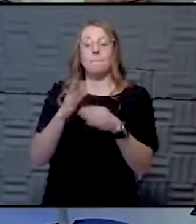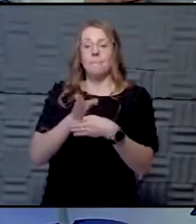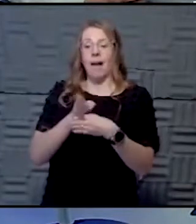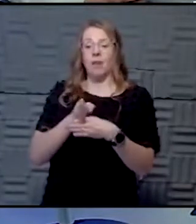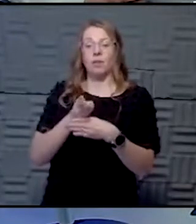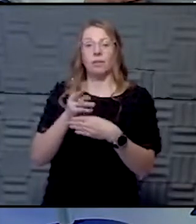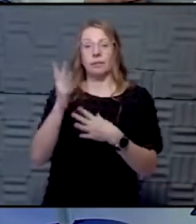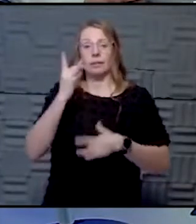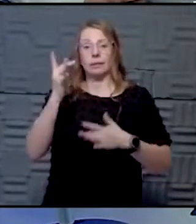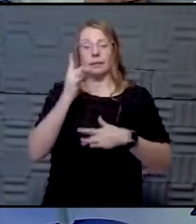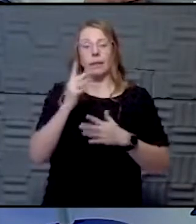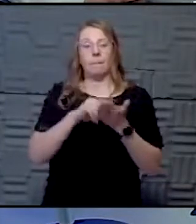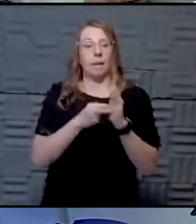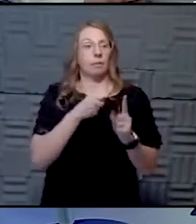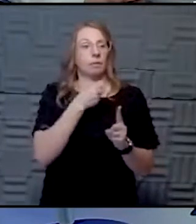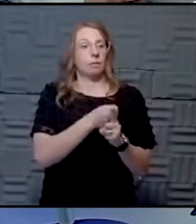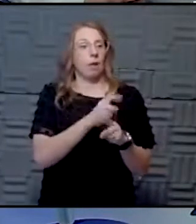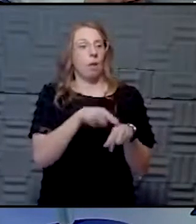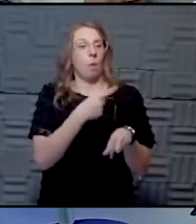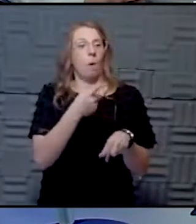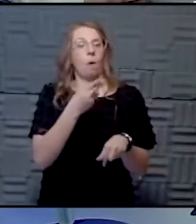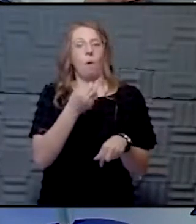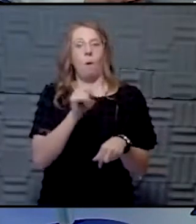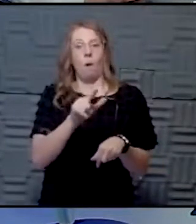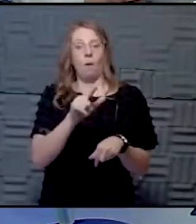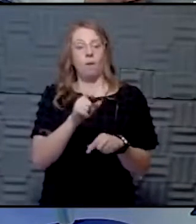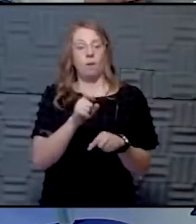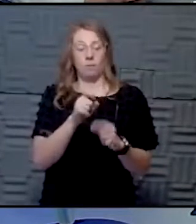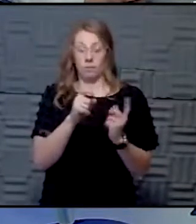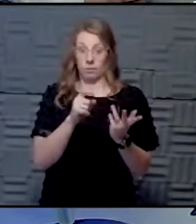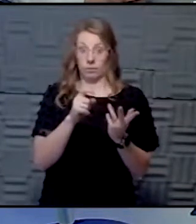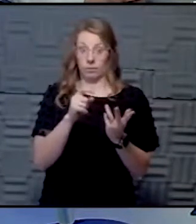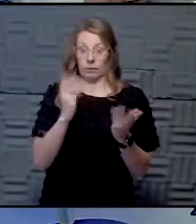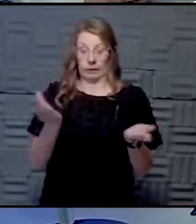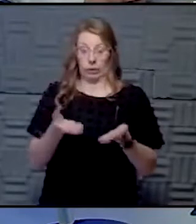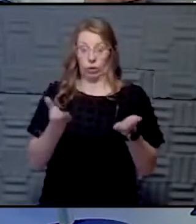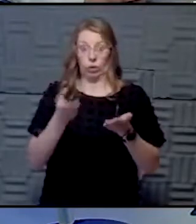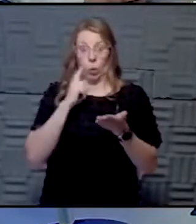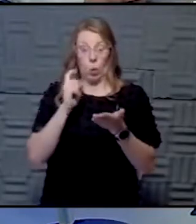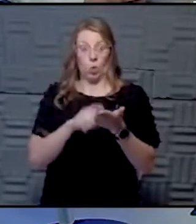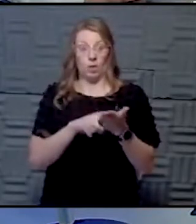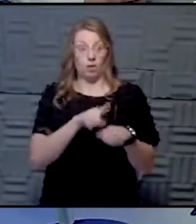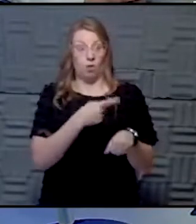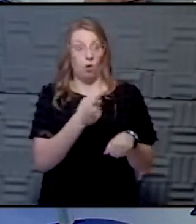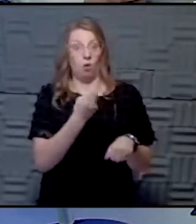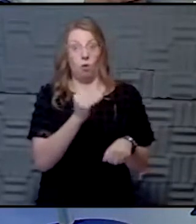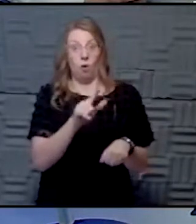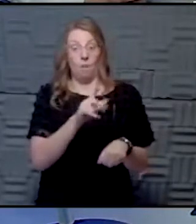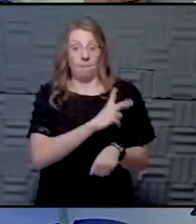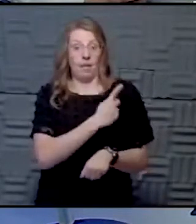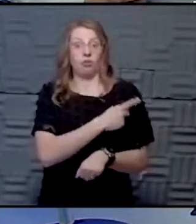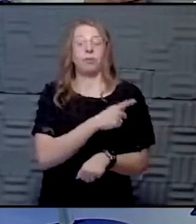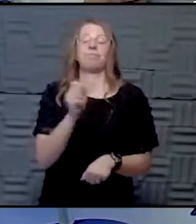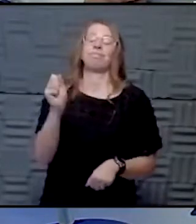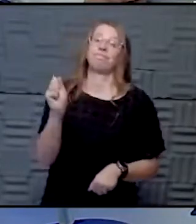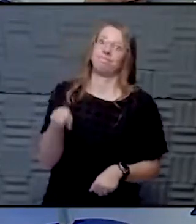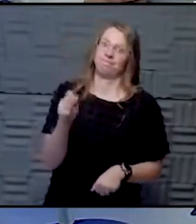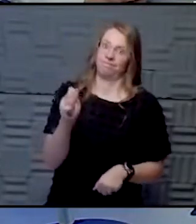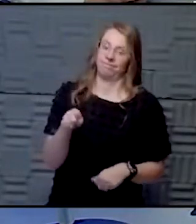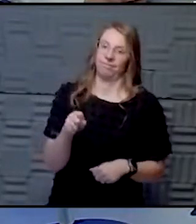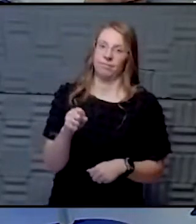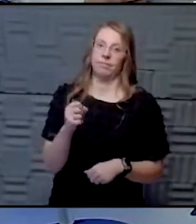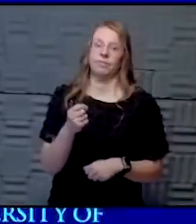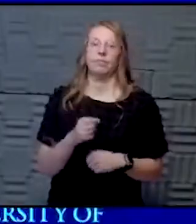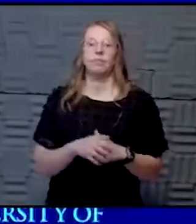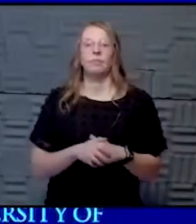long hauler impact. Is the health system seeing any evidence of that among our long haul patients? Yeah, absolutely we are. And we've heard people talk about that. Yeah. Dr. Spikes was here